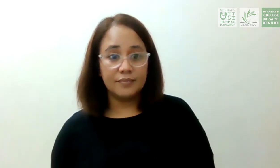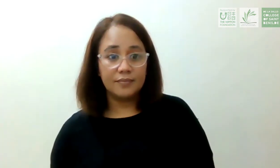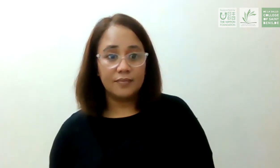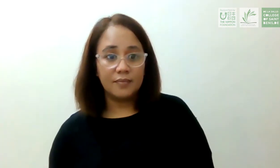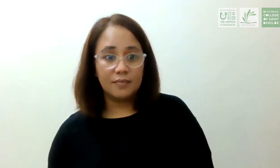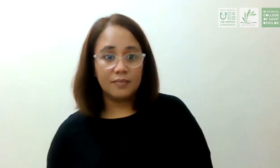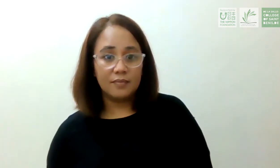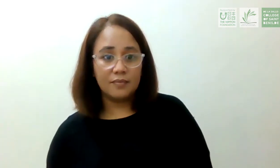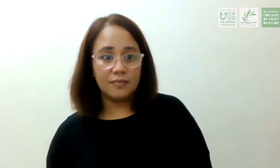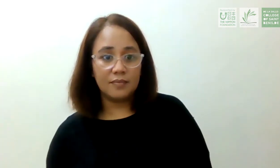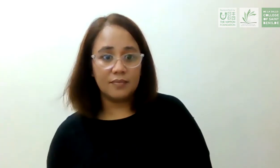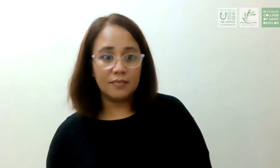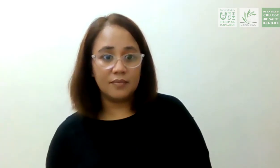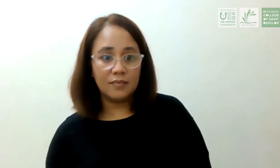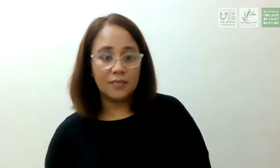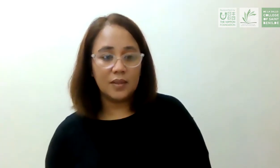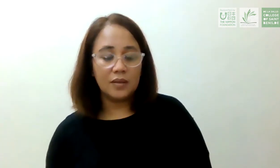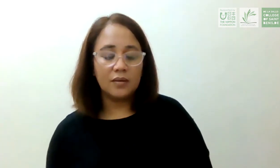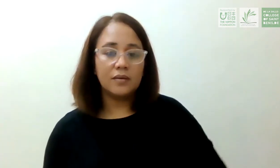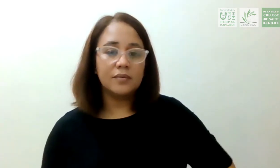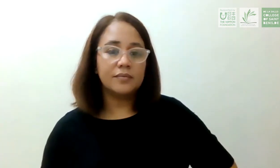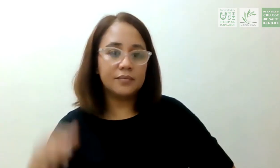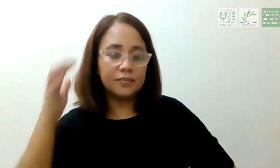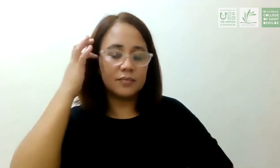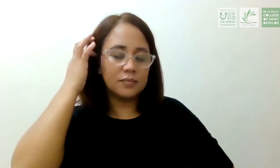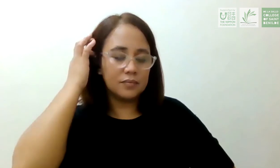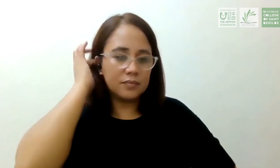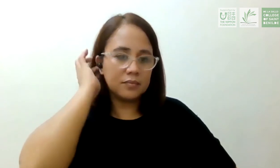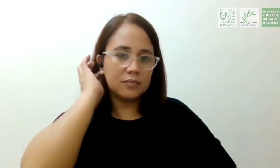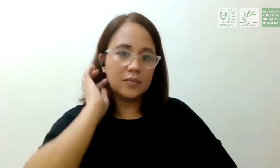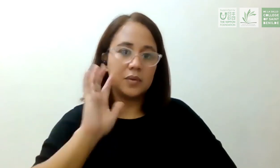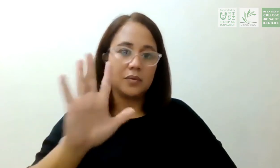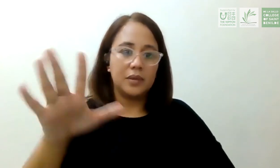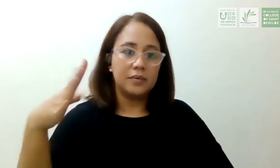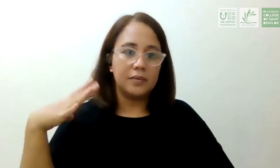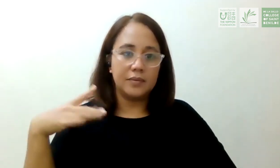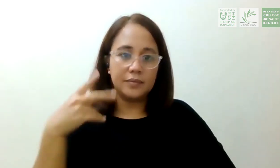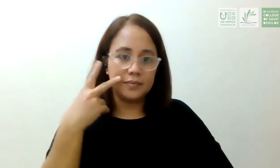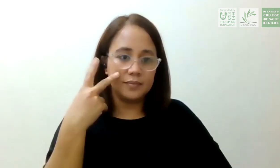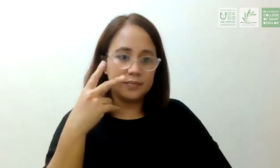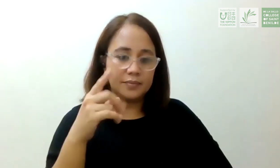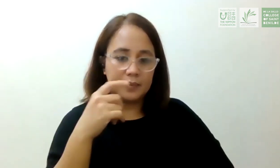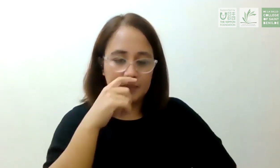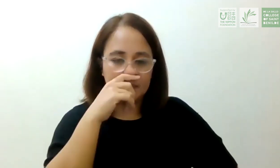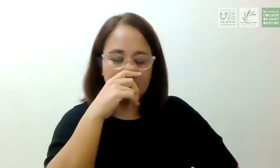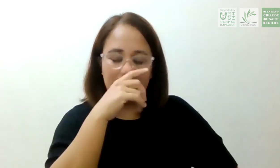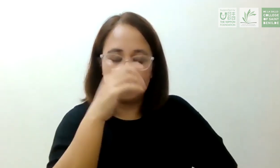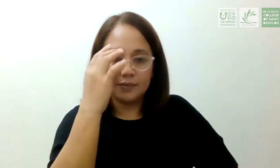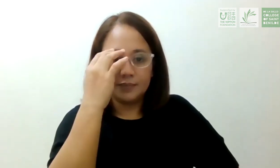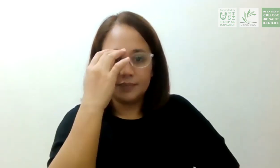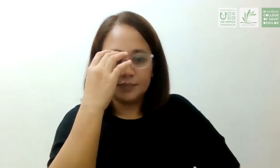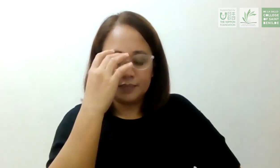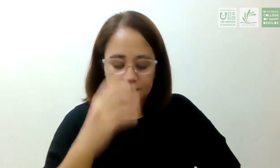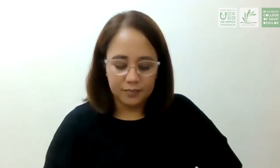Okay. Shaq is All right, saying we'll discuss. Let me get this together for you. I'm